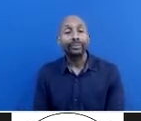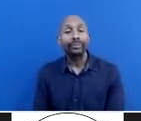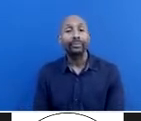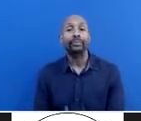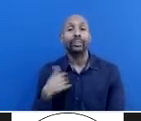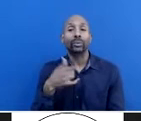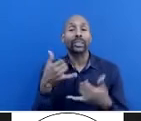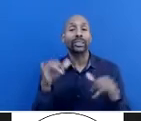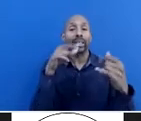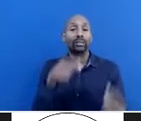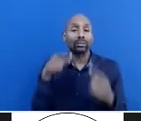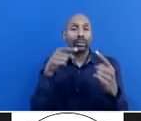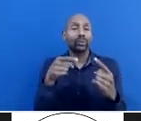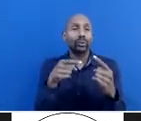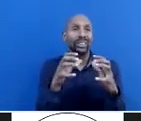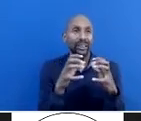the age,